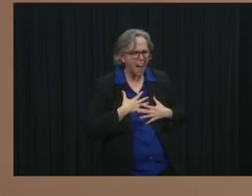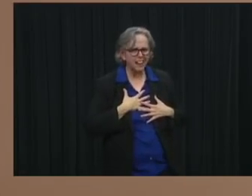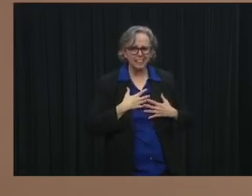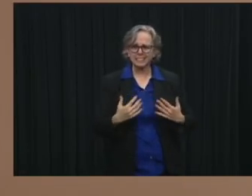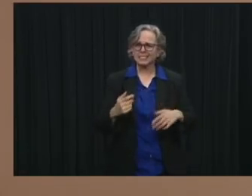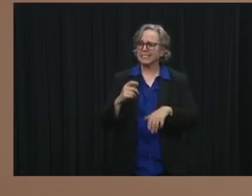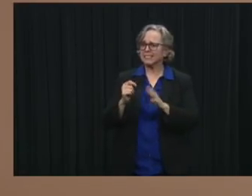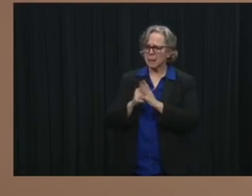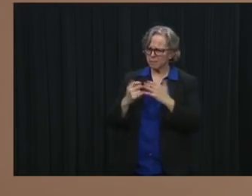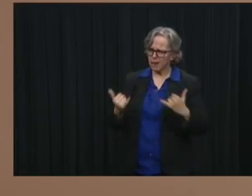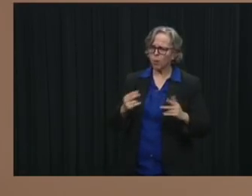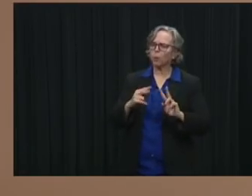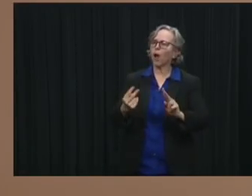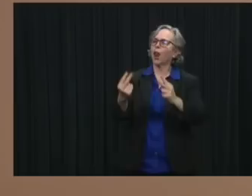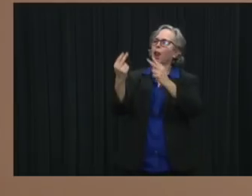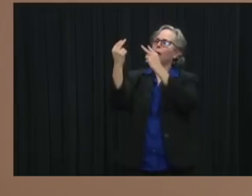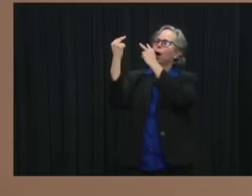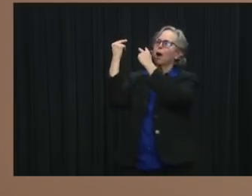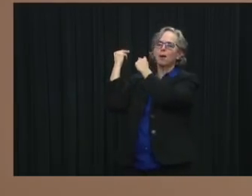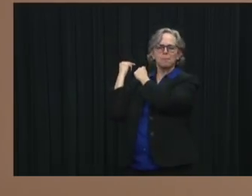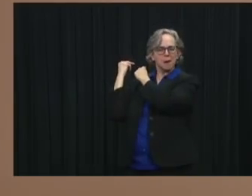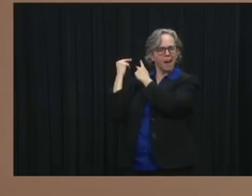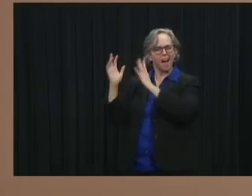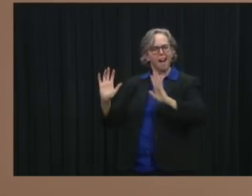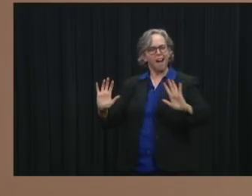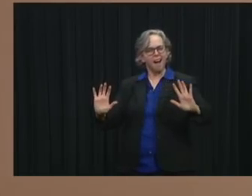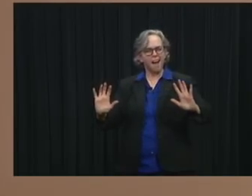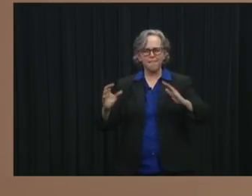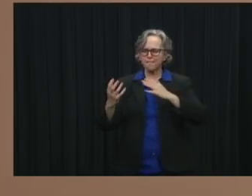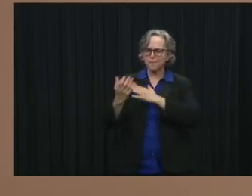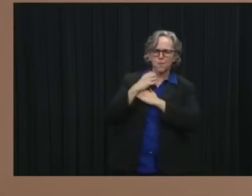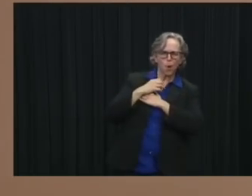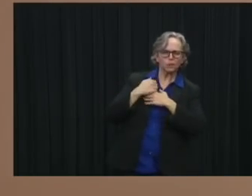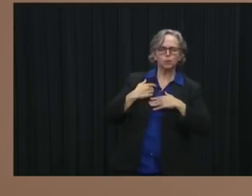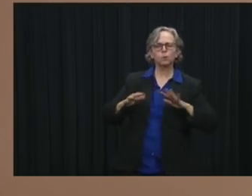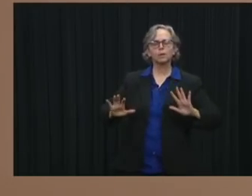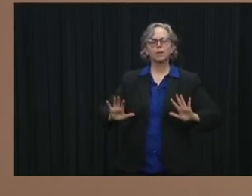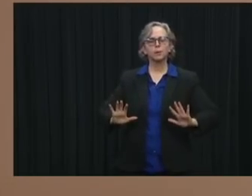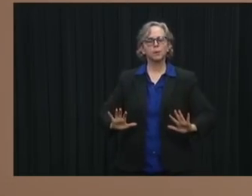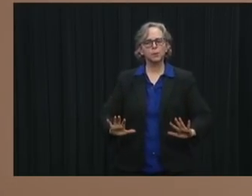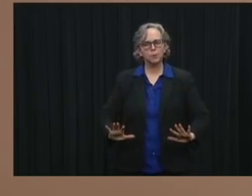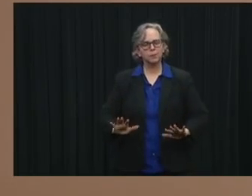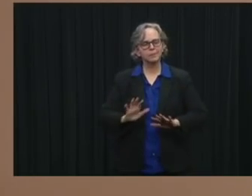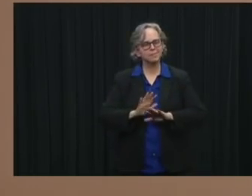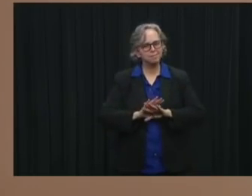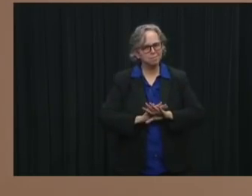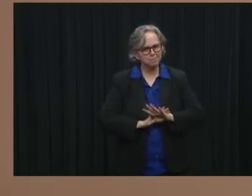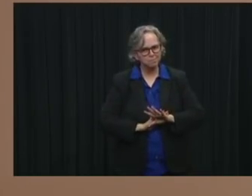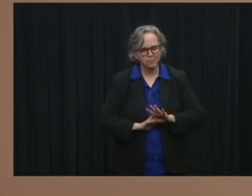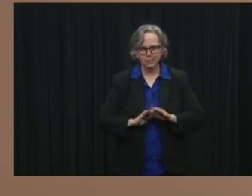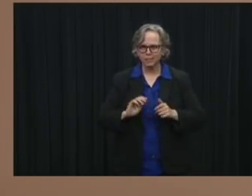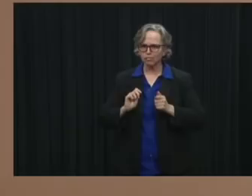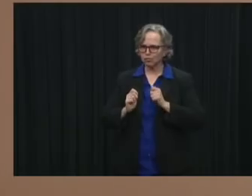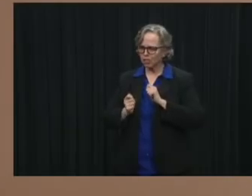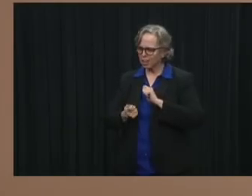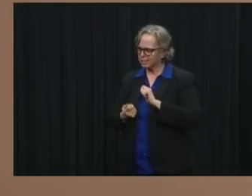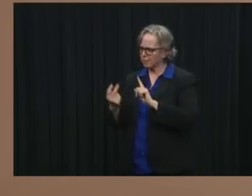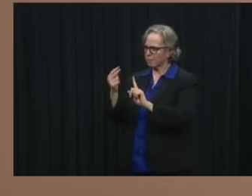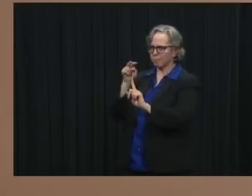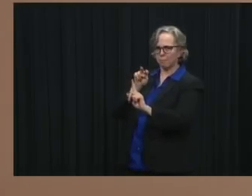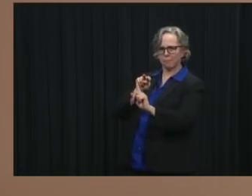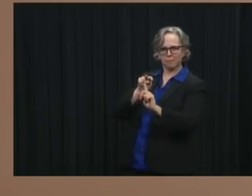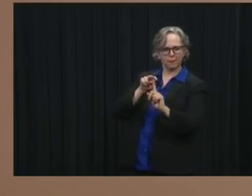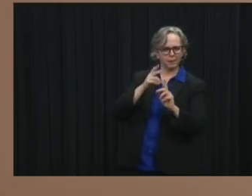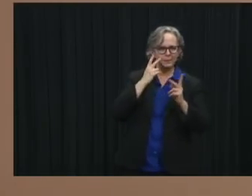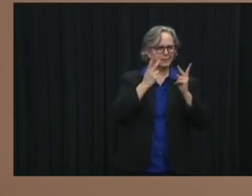us to slow down and see things in a different way and observe things differently. A really big role model of, you know, I'm one of